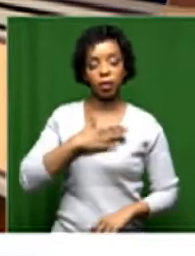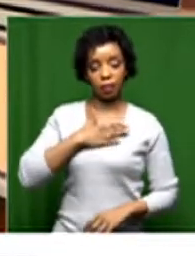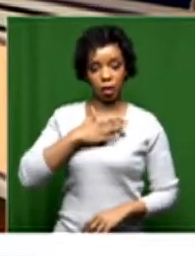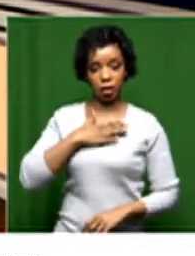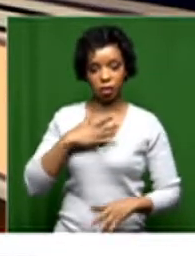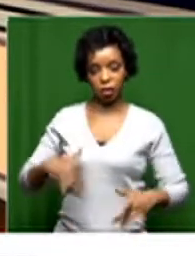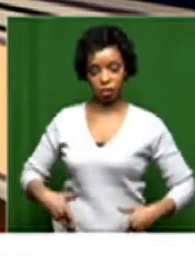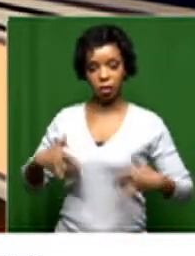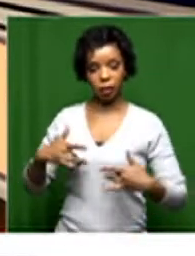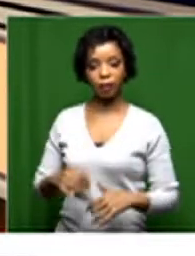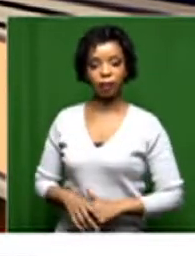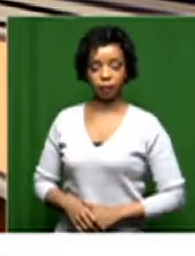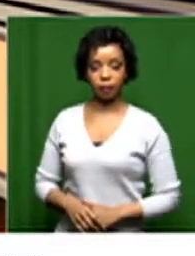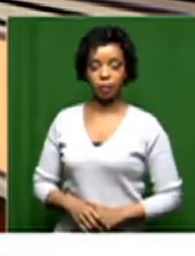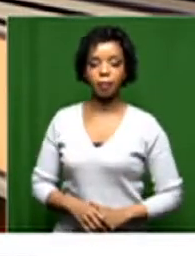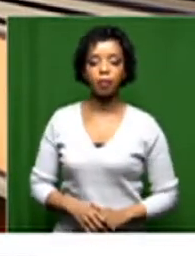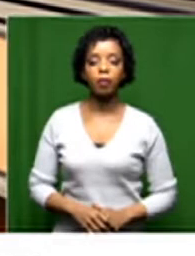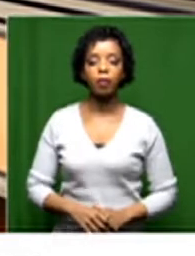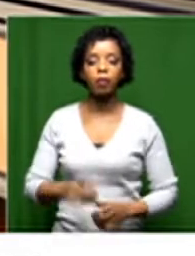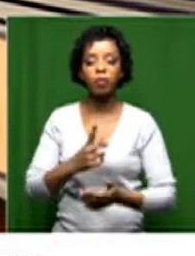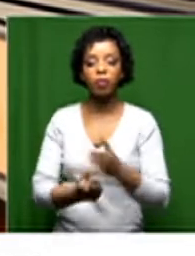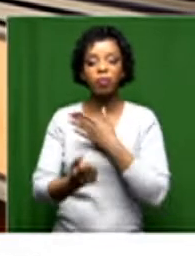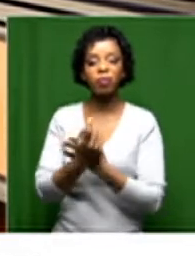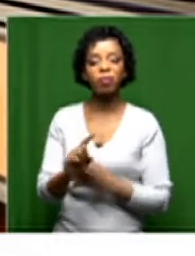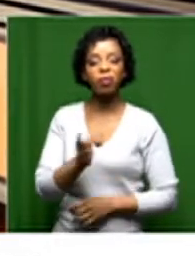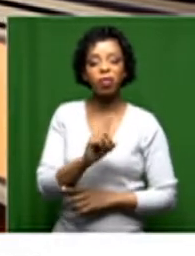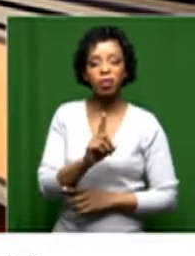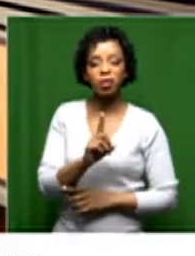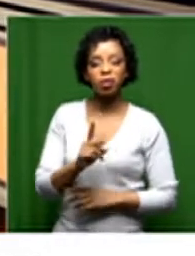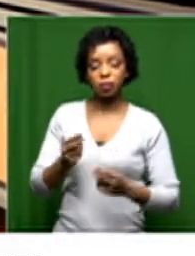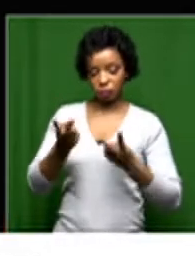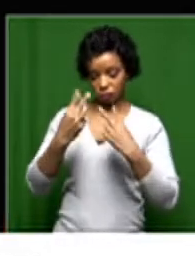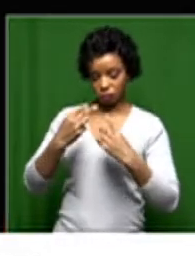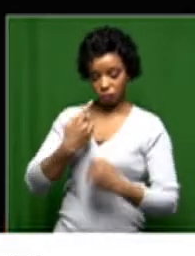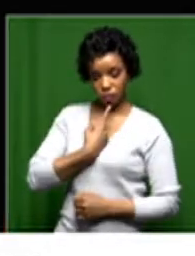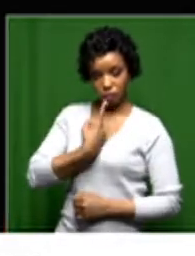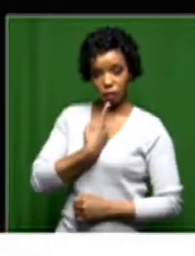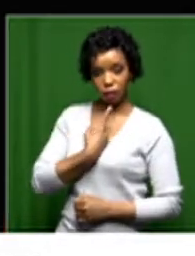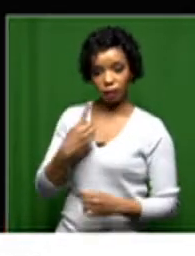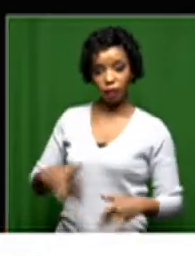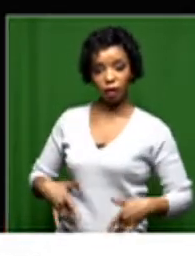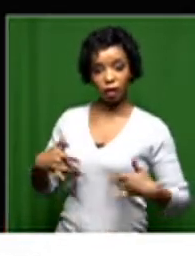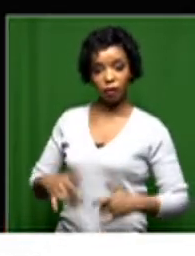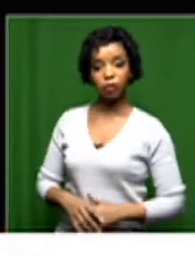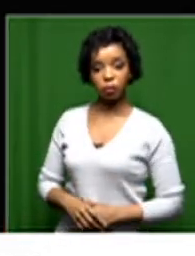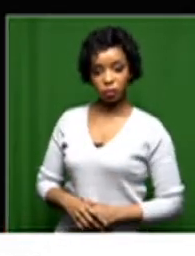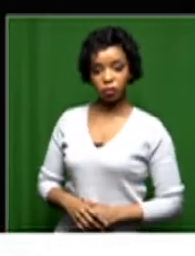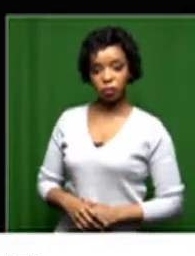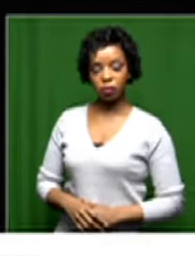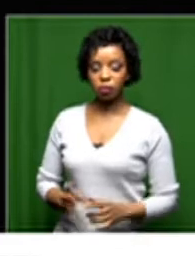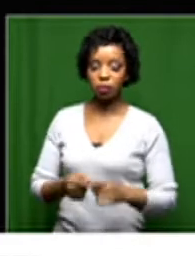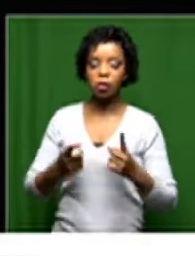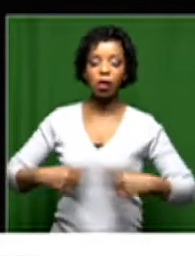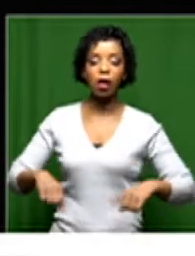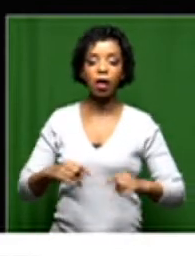with my domestic life. So what happened is, when you're looking at your life as a human being, our lives